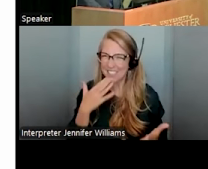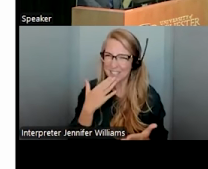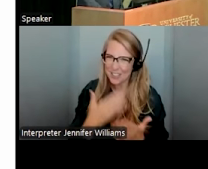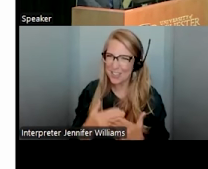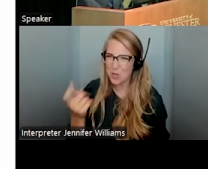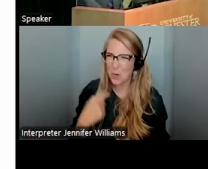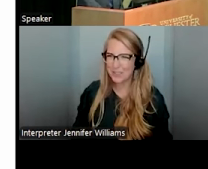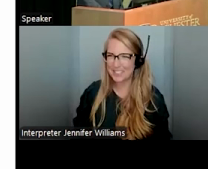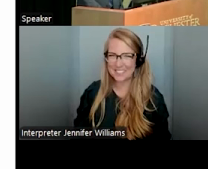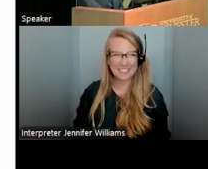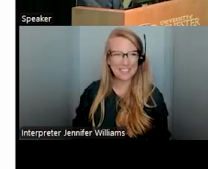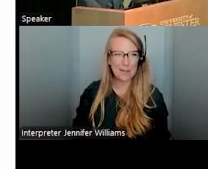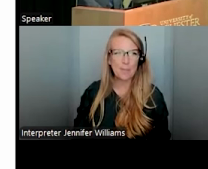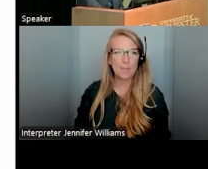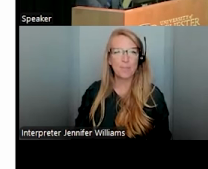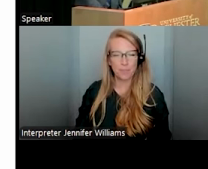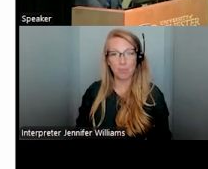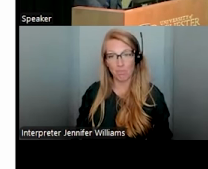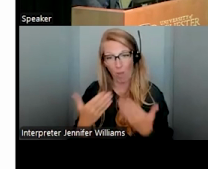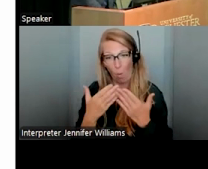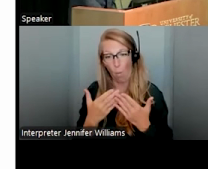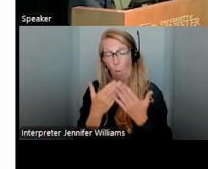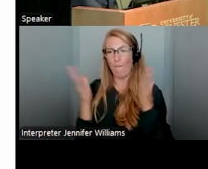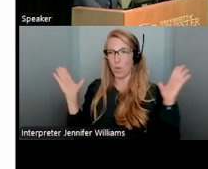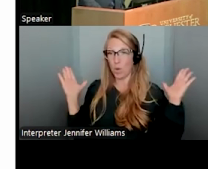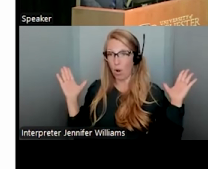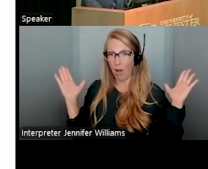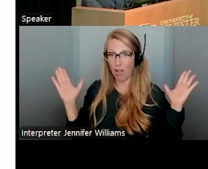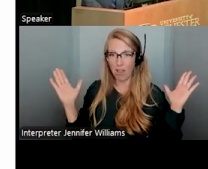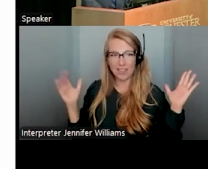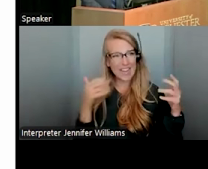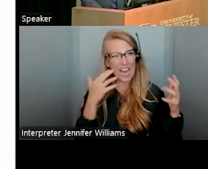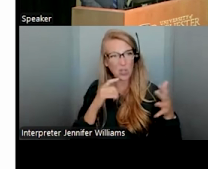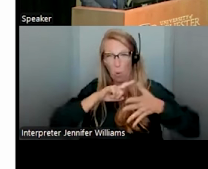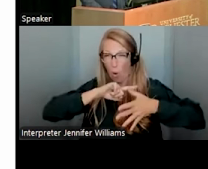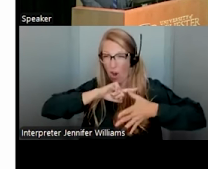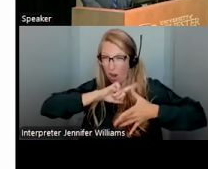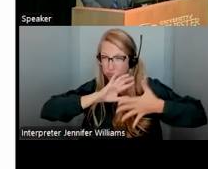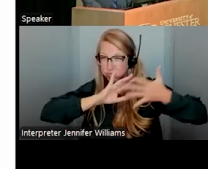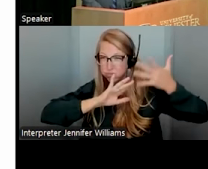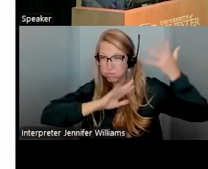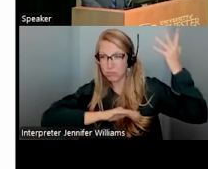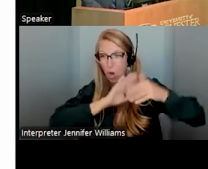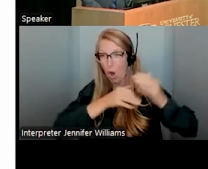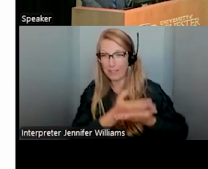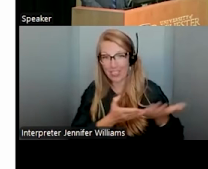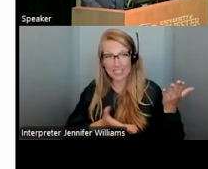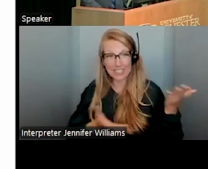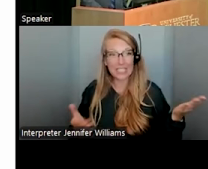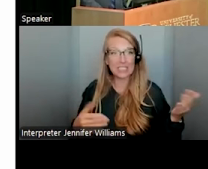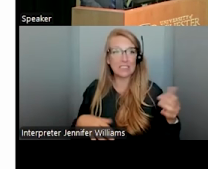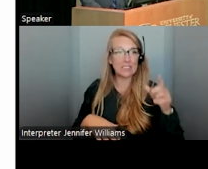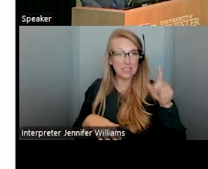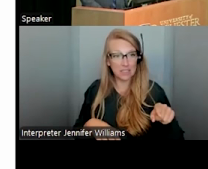do? Overall, I don't know if all of these things related to social determinants of health